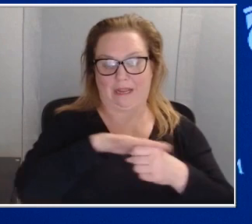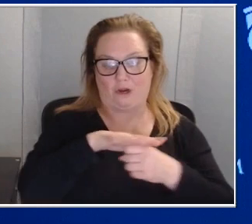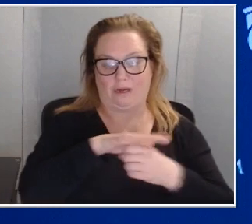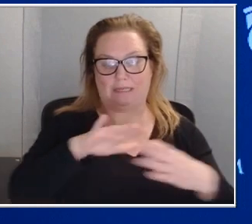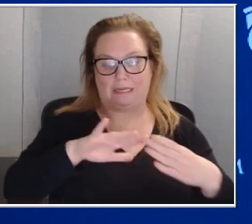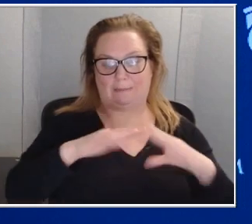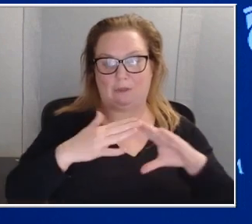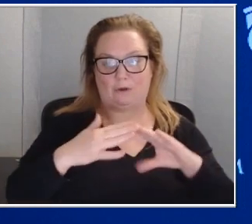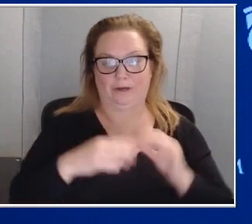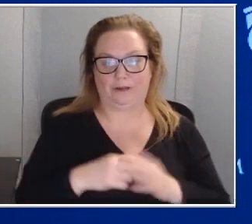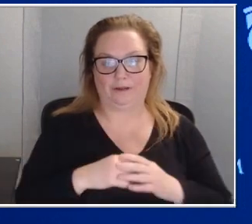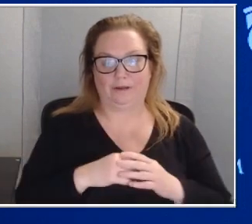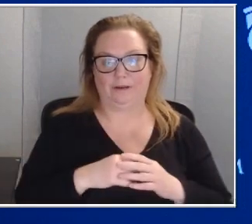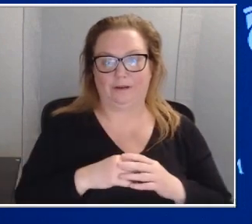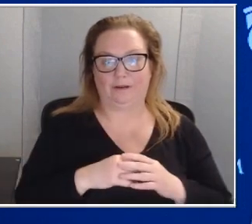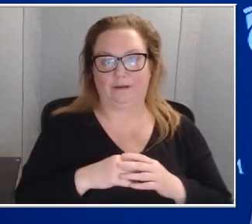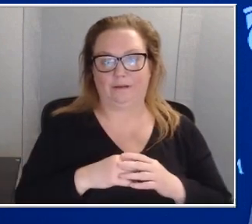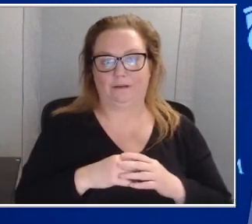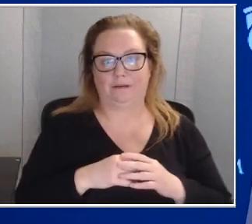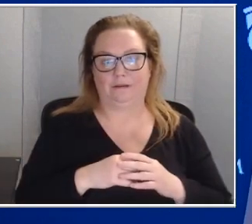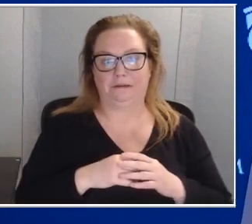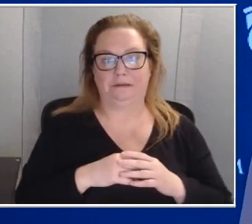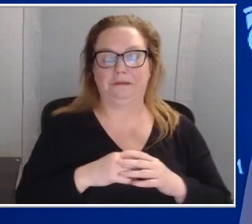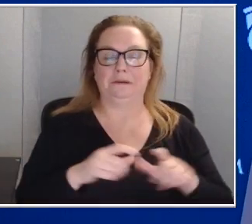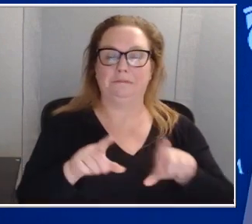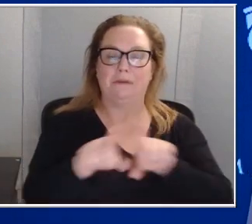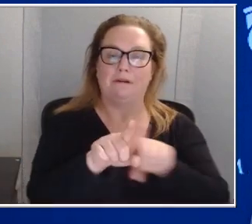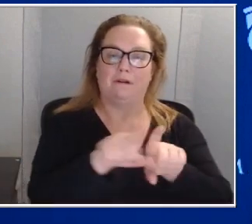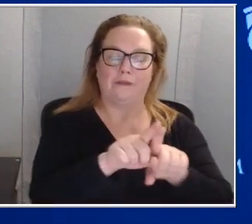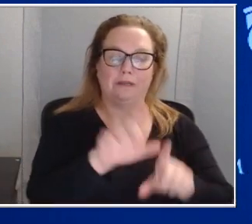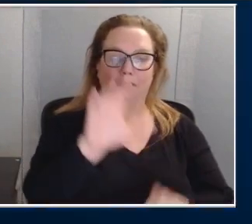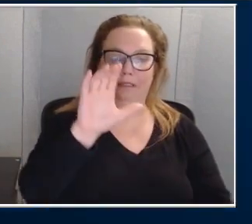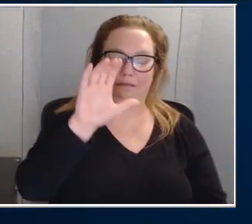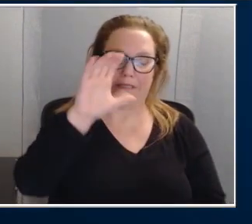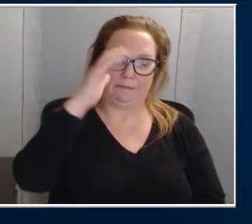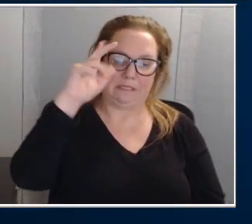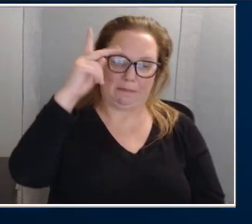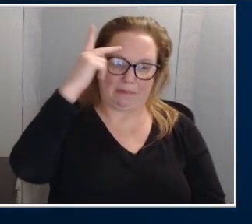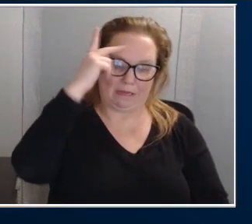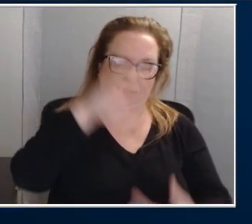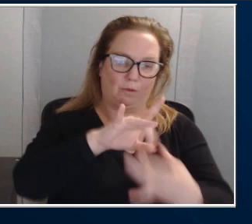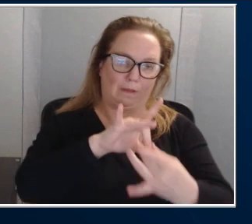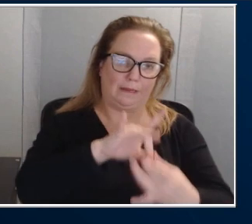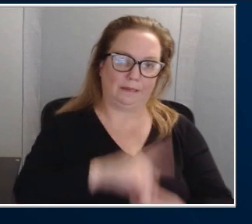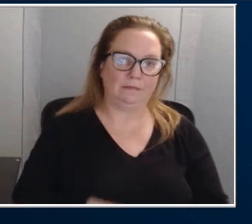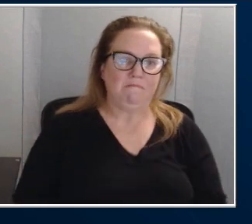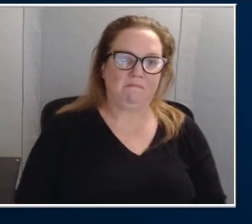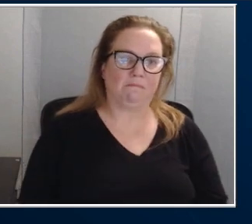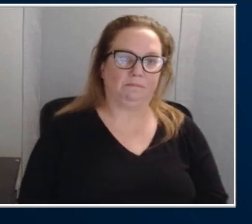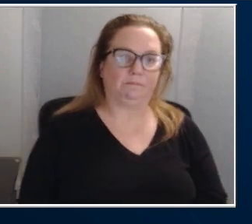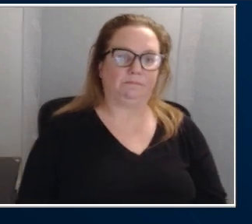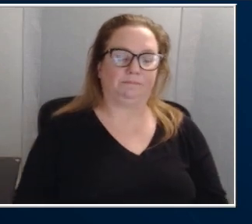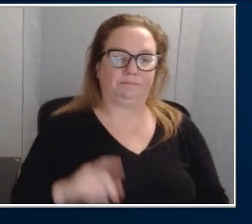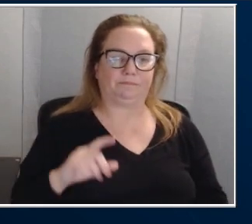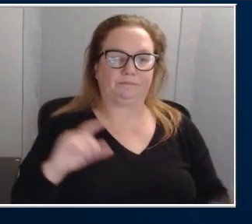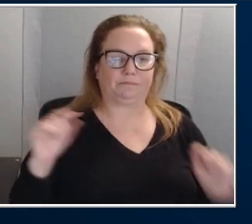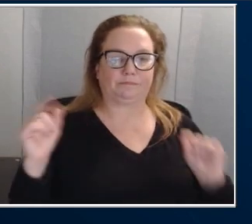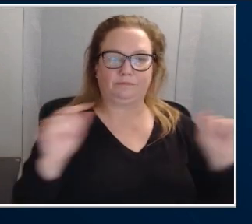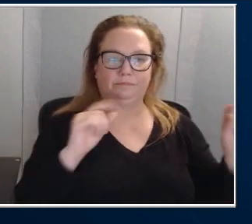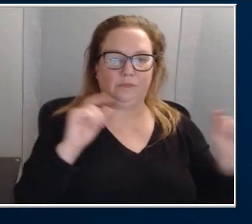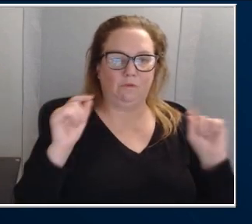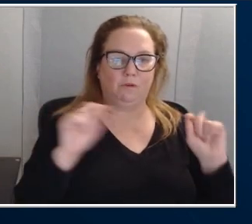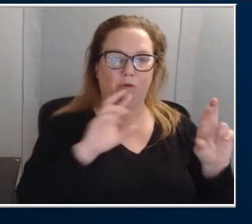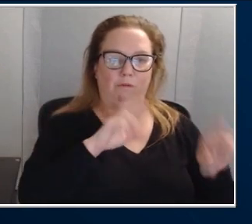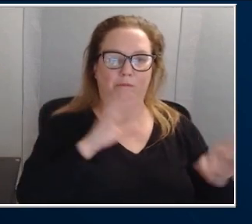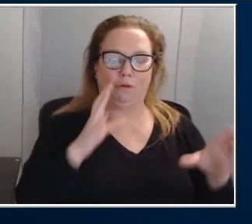community. But a lot of this does seem to be politically charged. As we said before, don't be a rumor